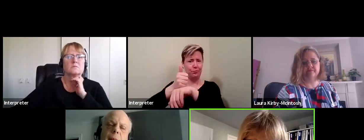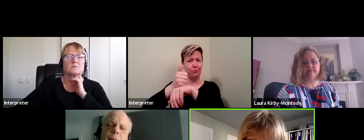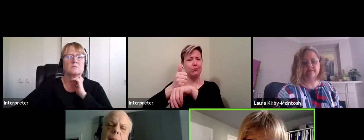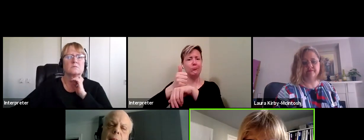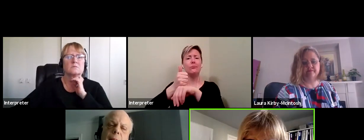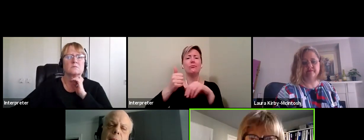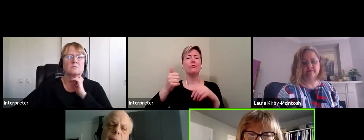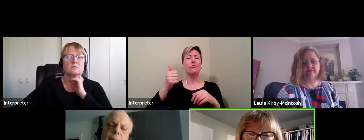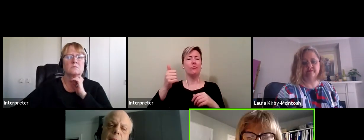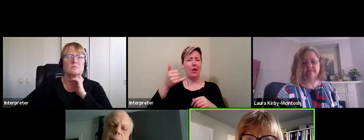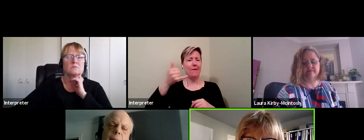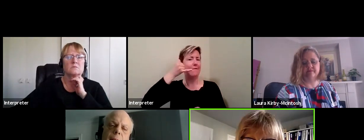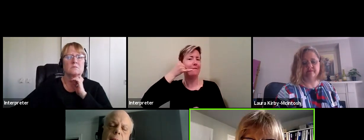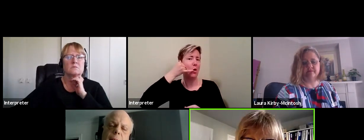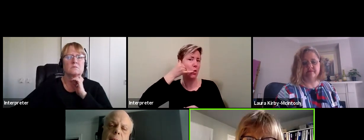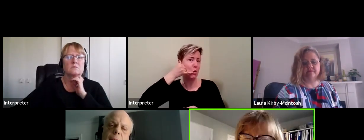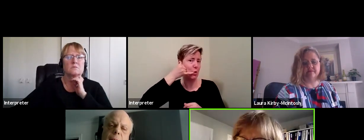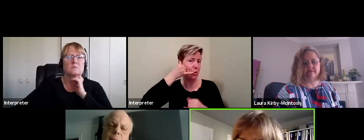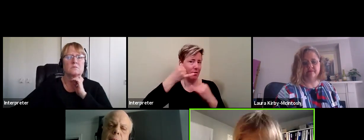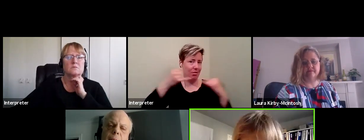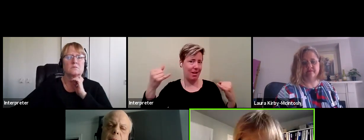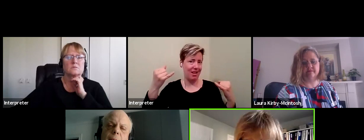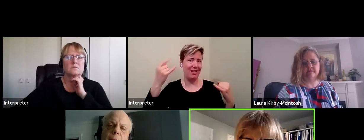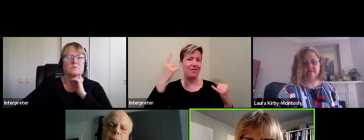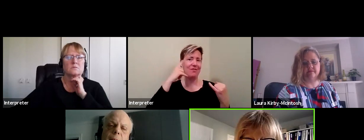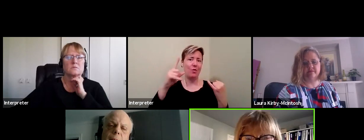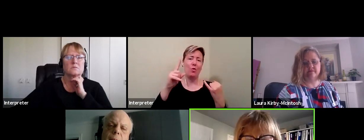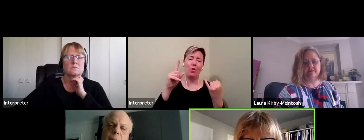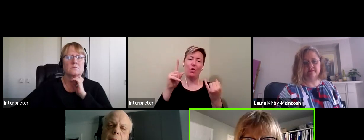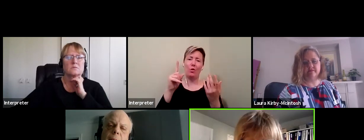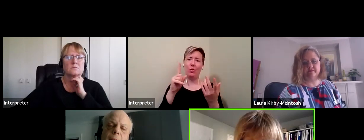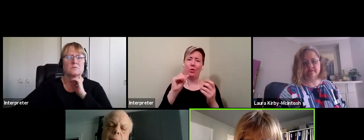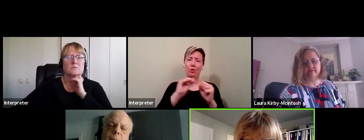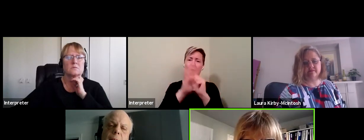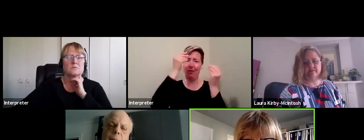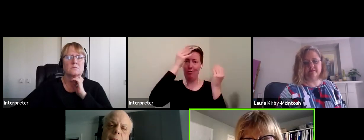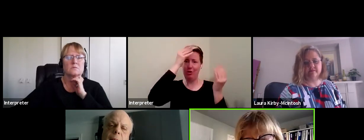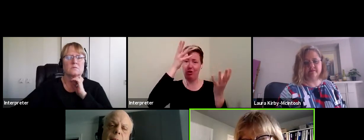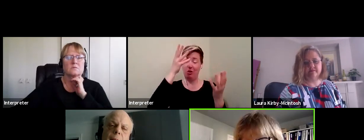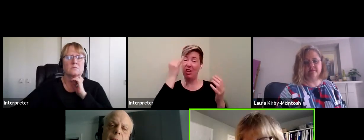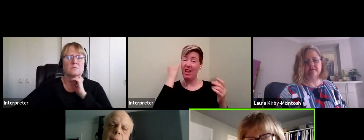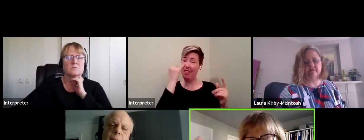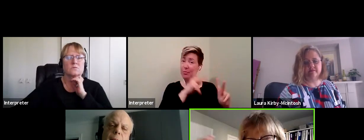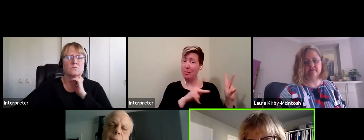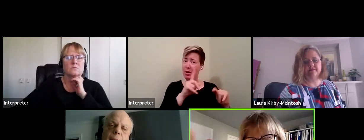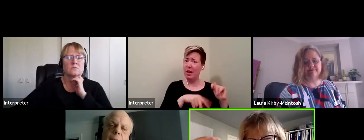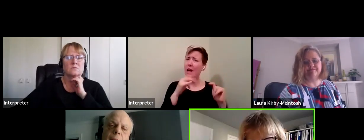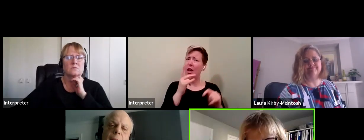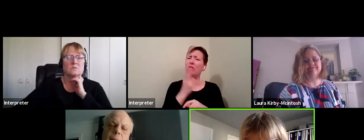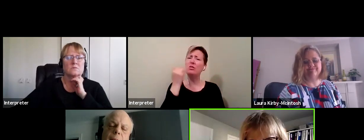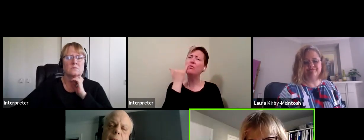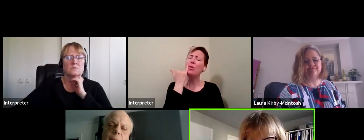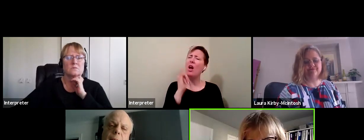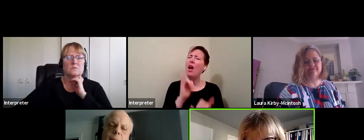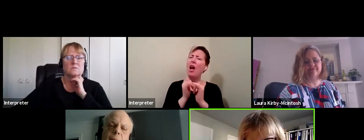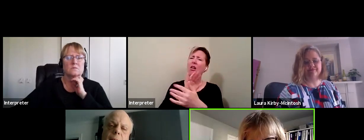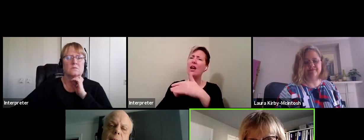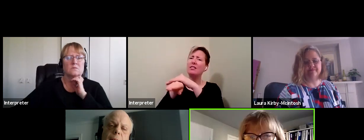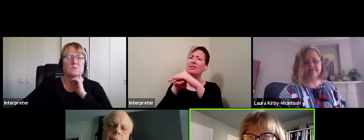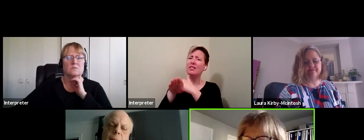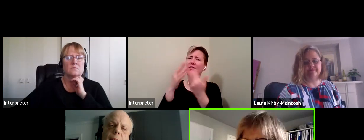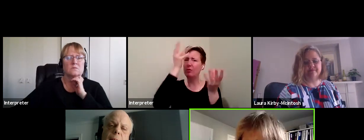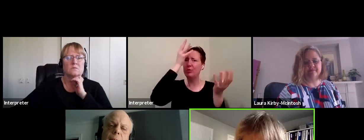telephone line. How are people who cannot use the telephone able to use that system? Now, I want to come up with some recommendations at